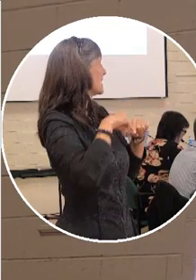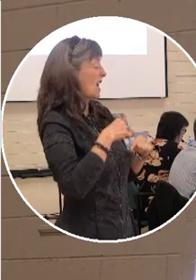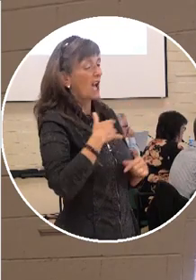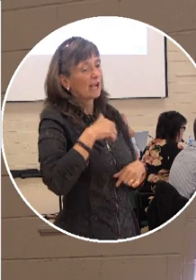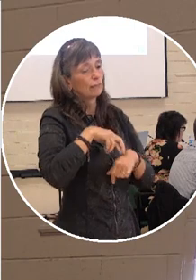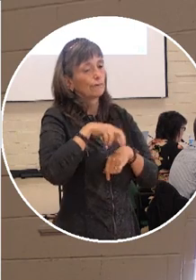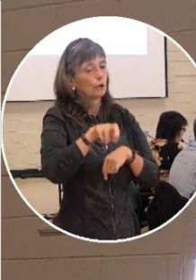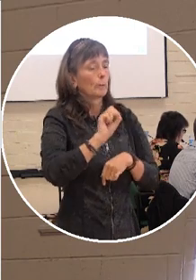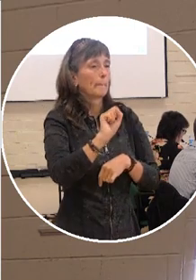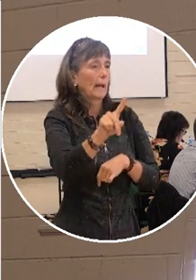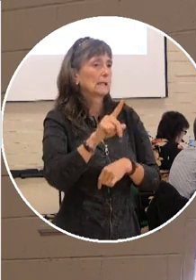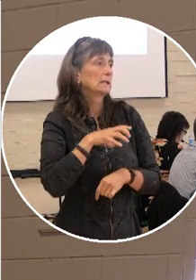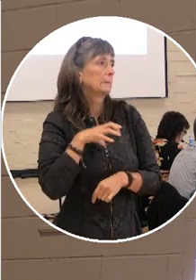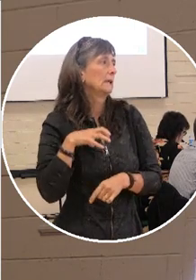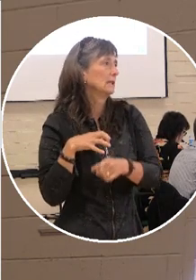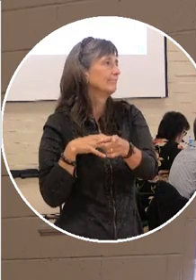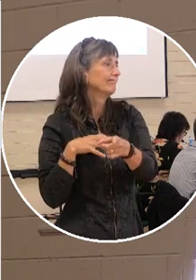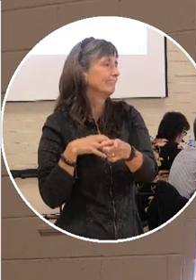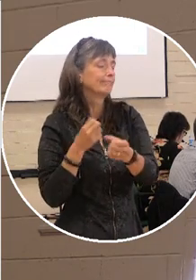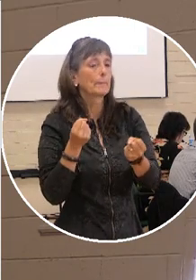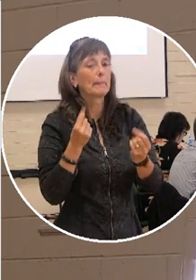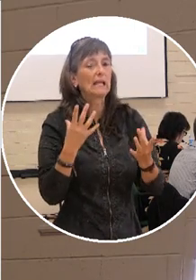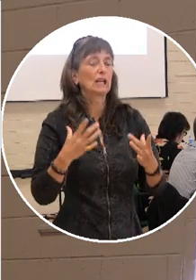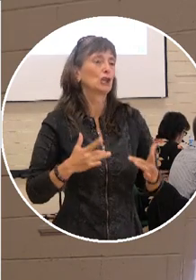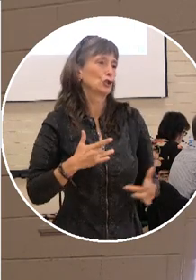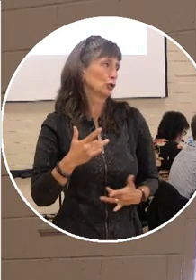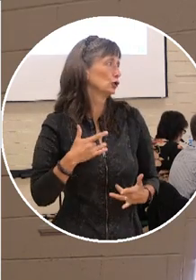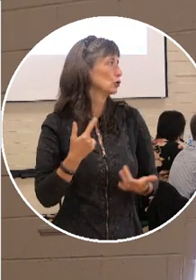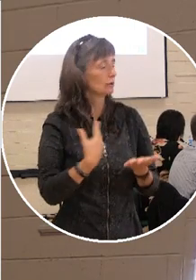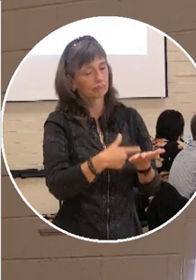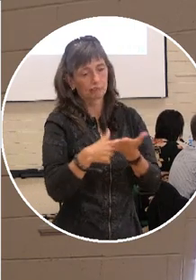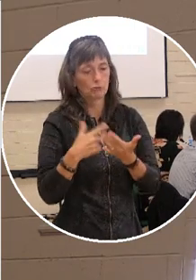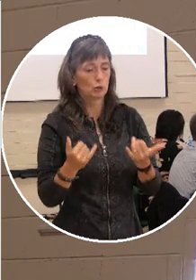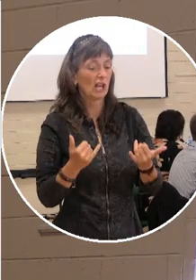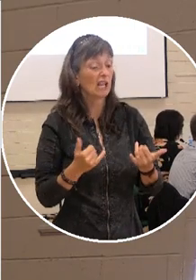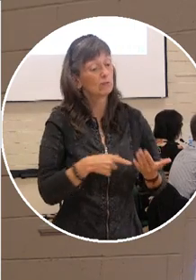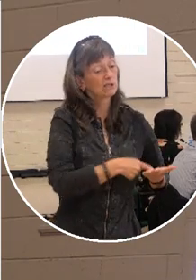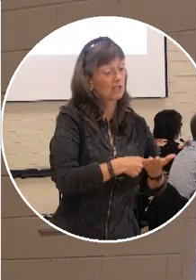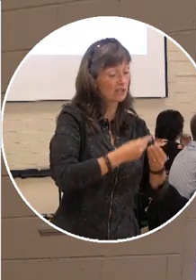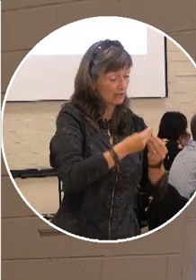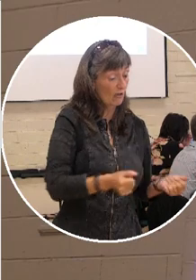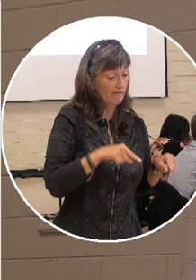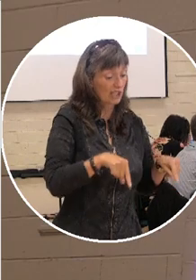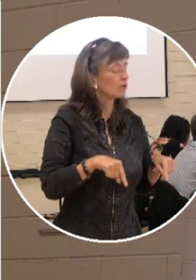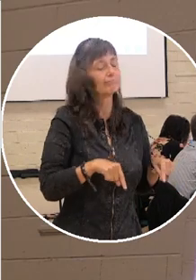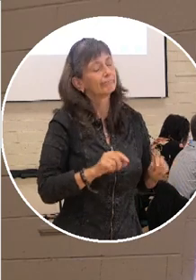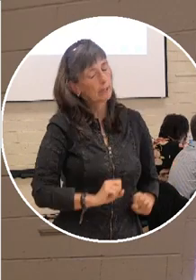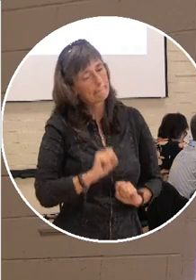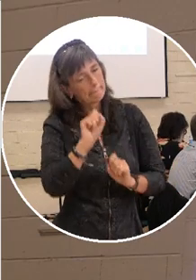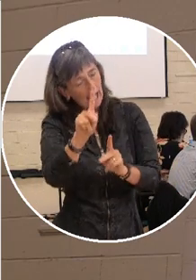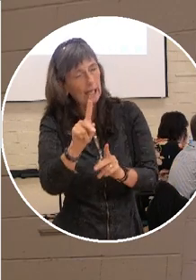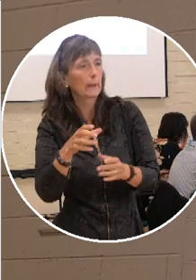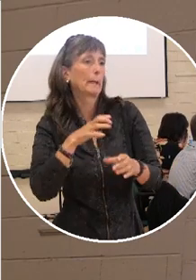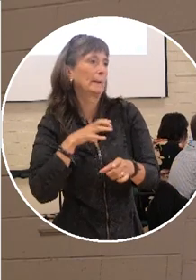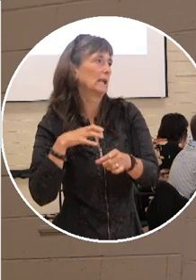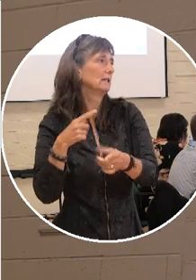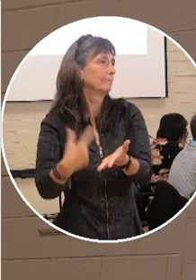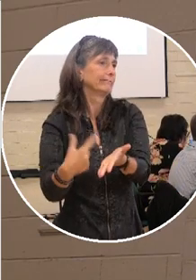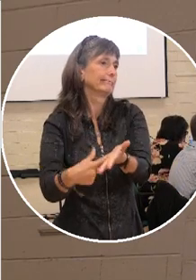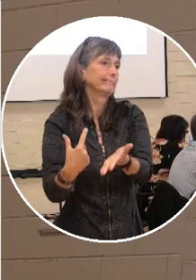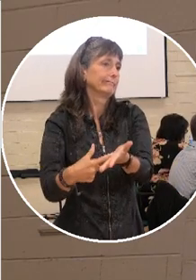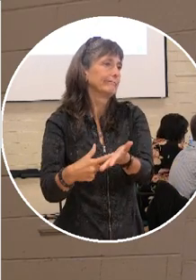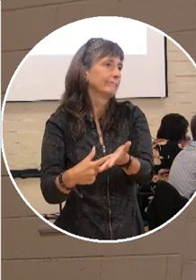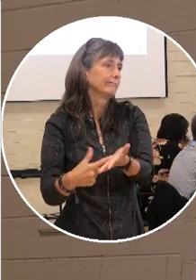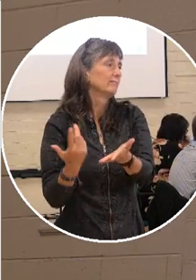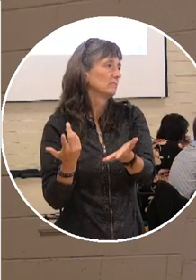I believe that there have been too many concerns highlighted today that a friendly amendment is going to fix, and I think that we should go